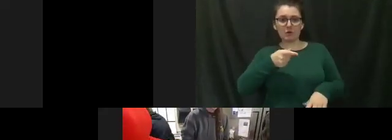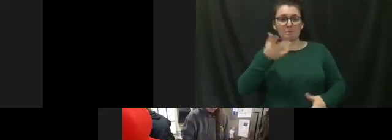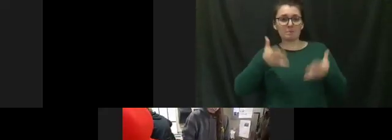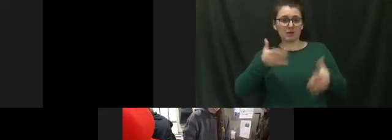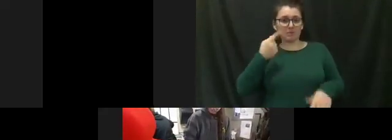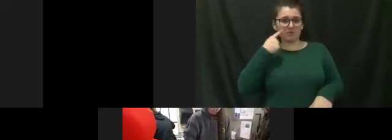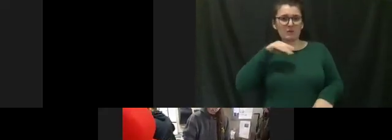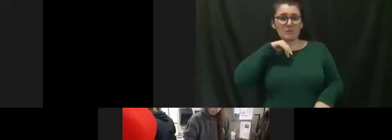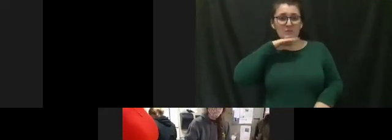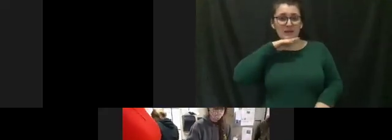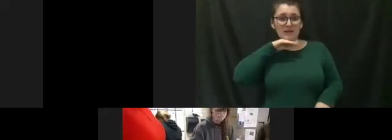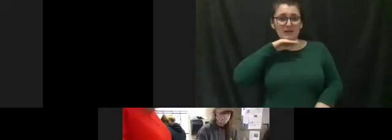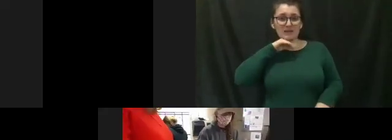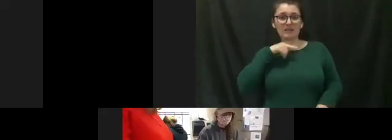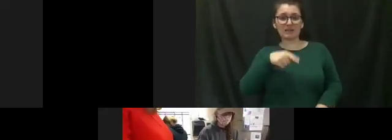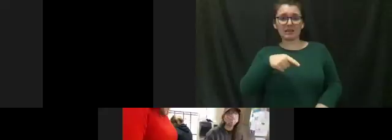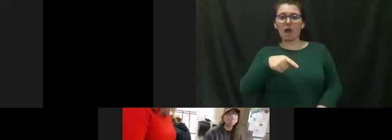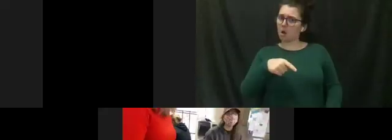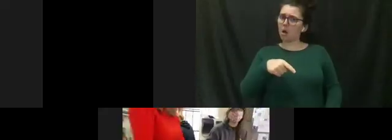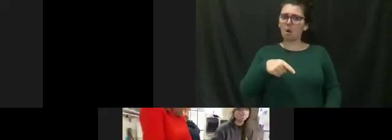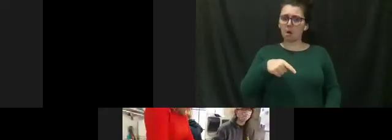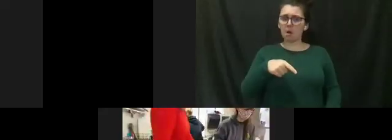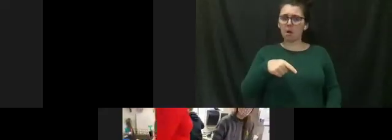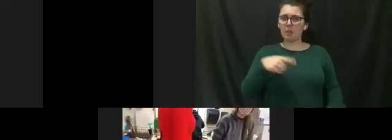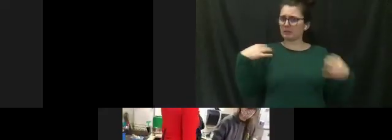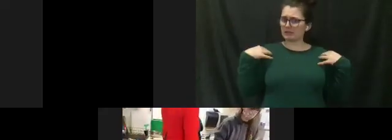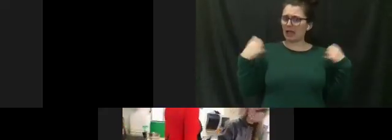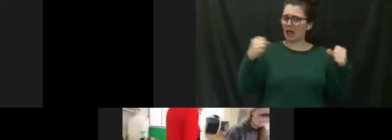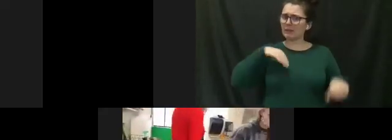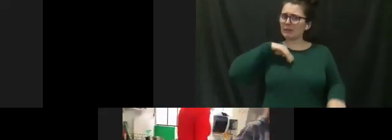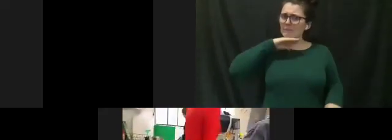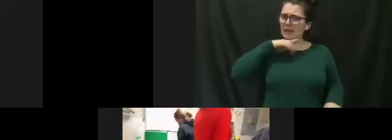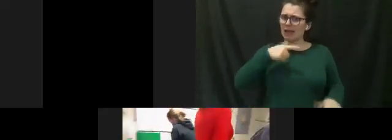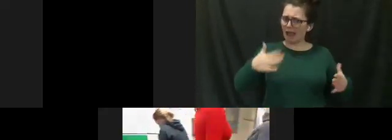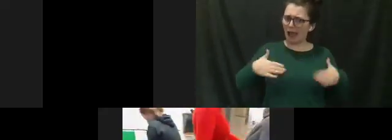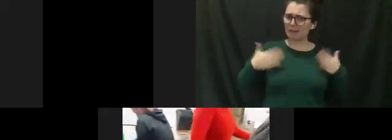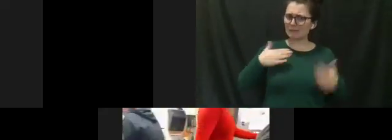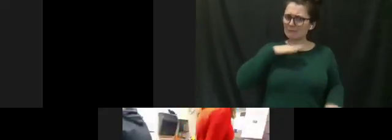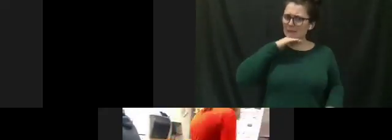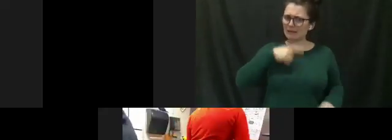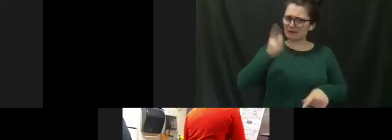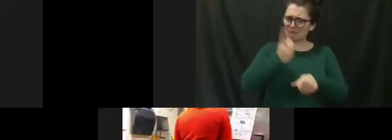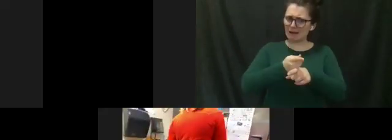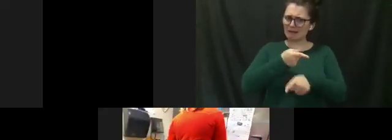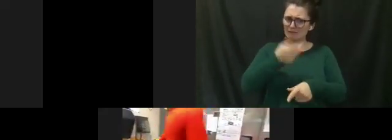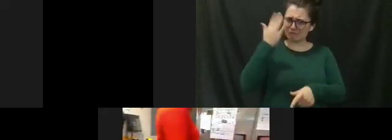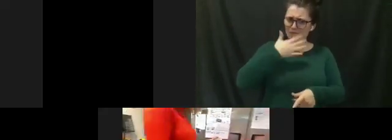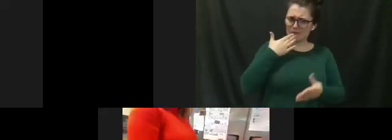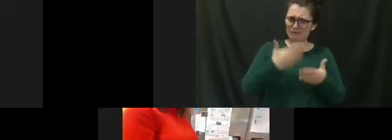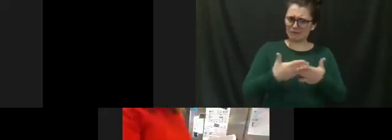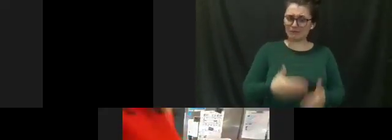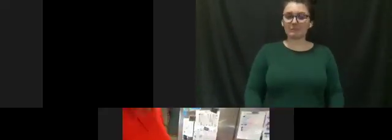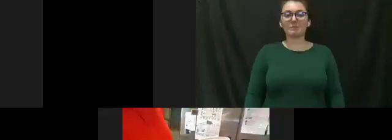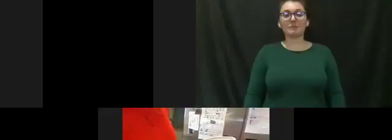pig. Oh my gosh, that's a great pig. What a happy pig right there. And then we have some